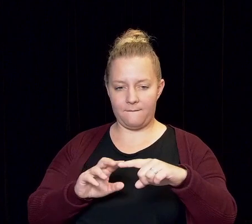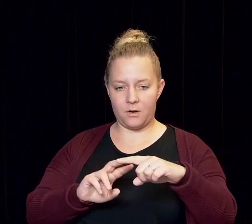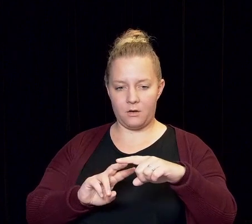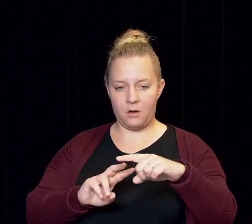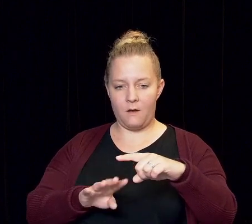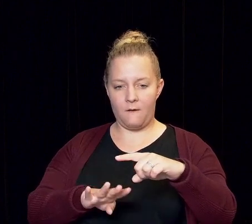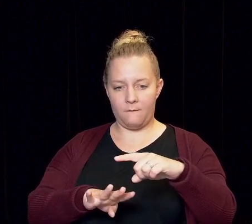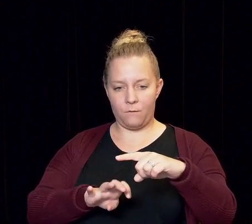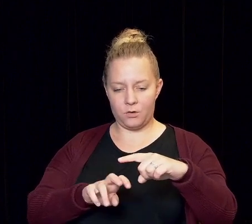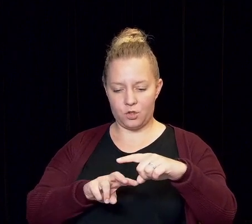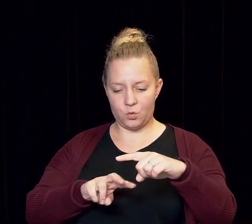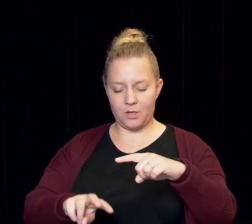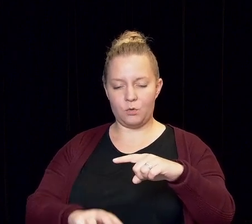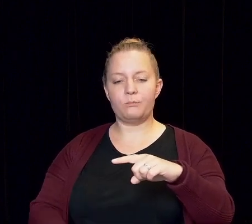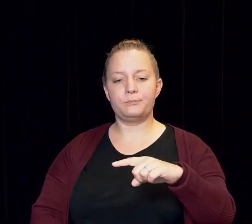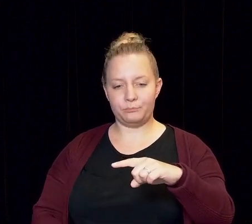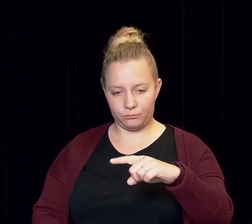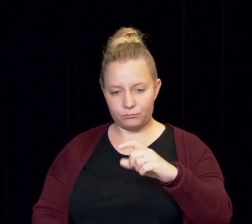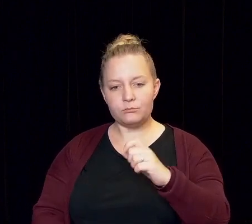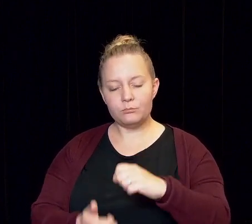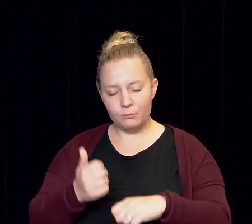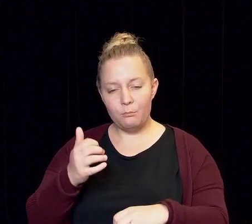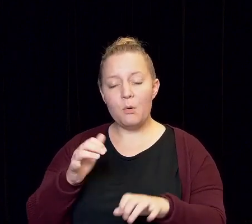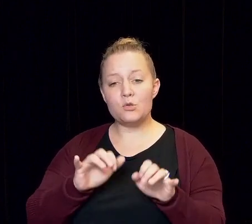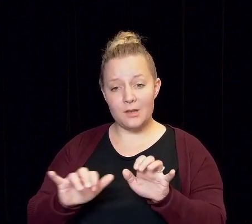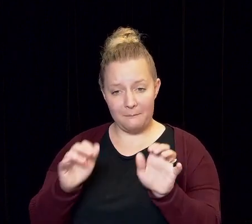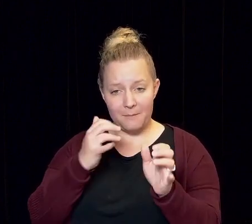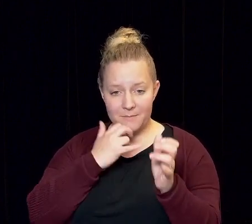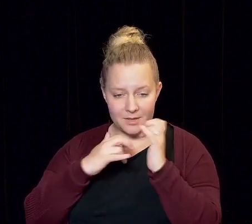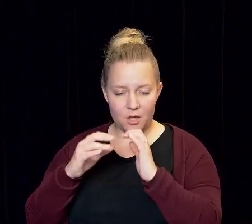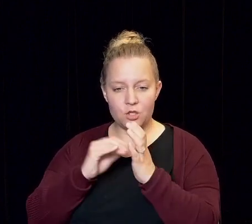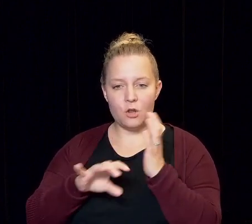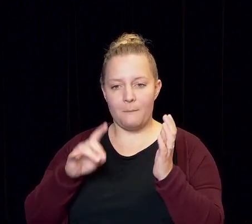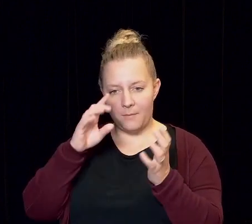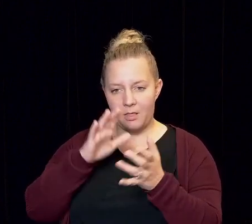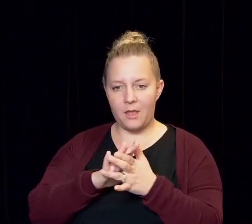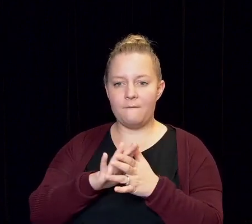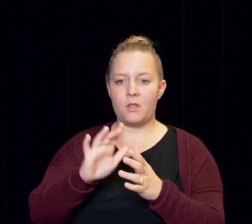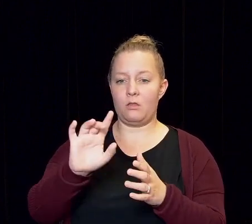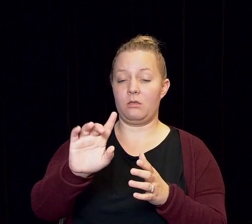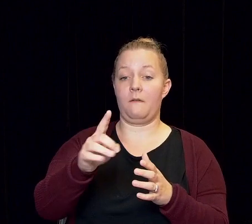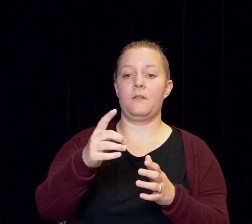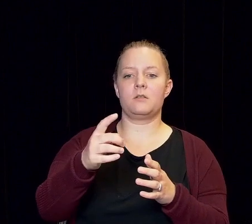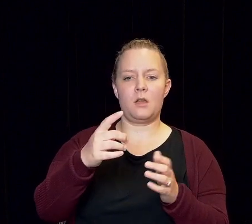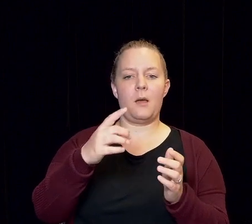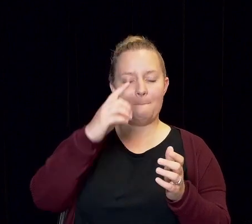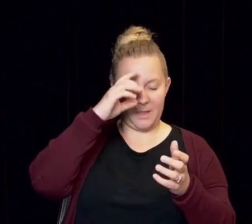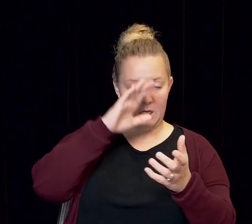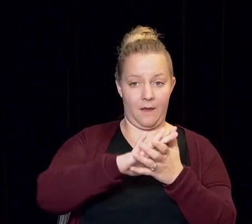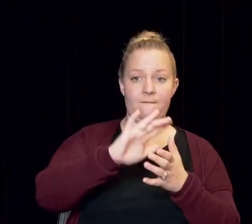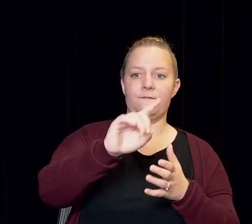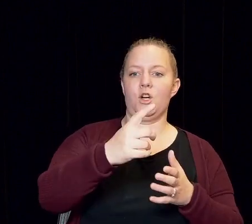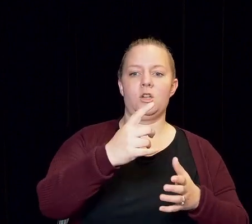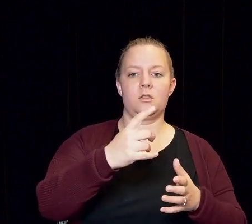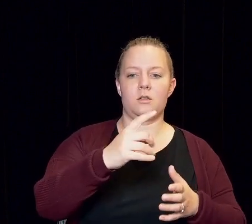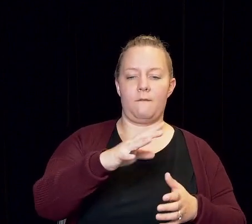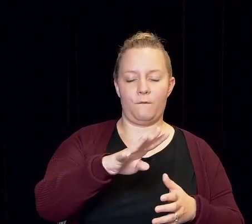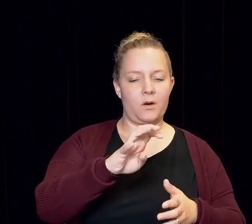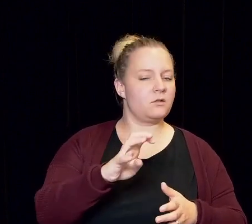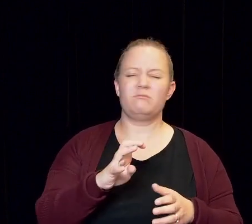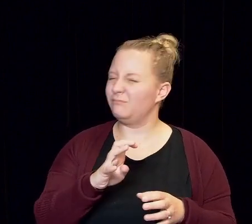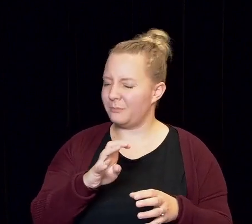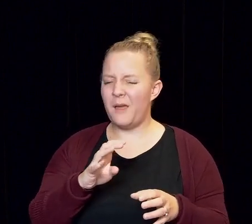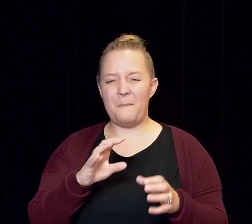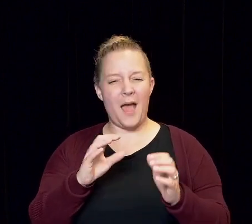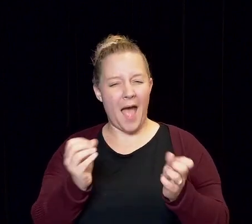of 422. The most common mistake is students think it has to be out of the original. So what did she think first? But to figure out how